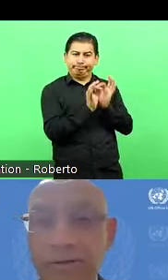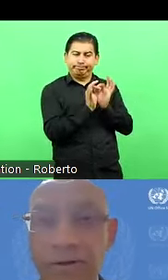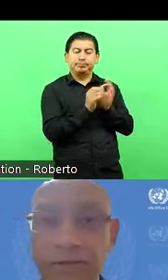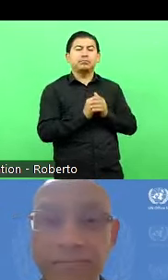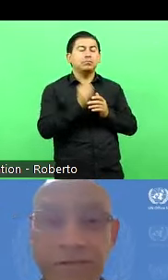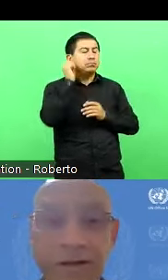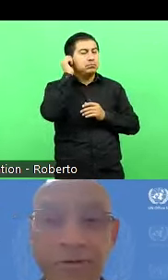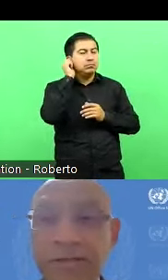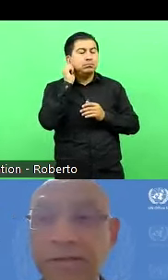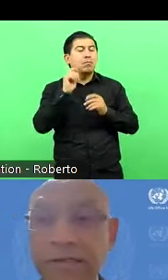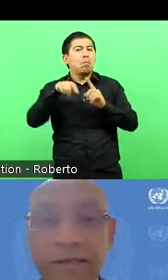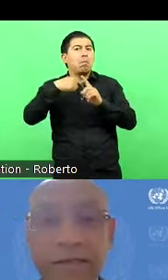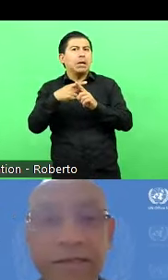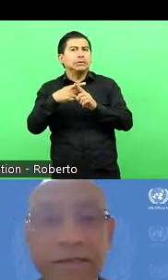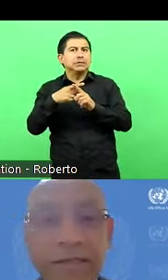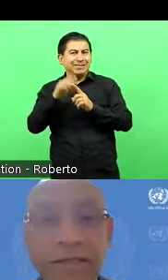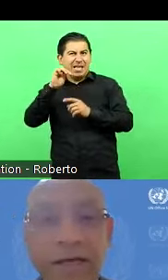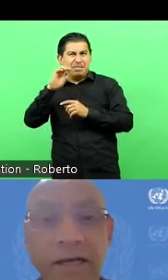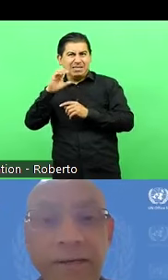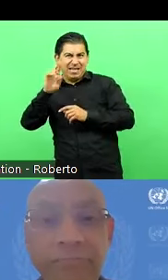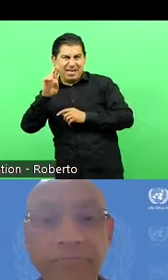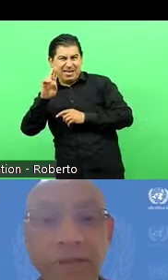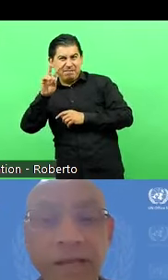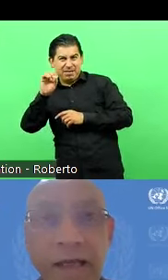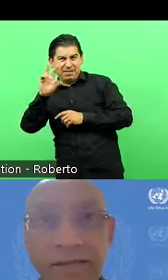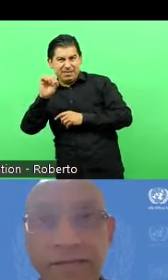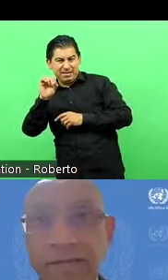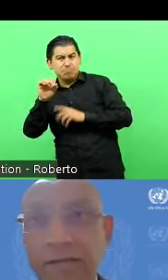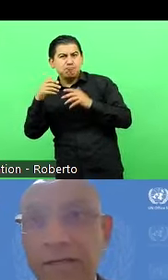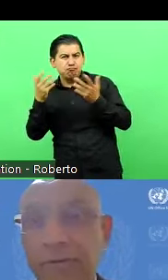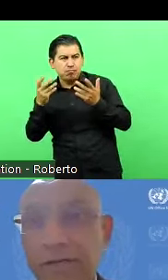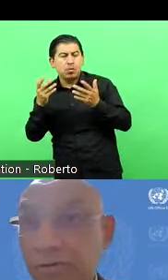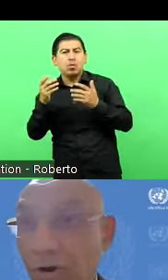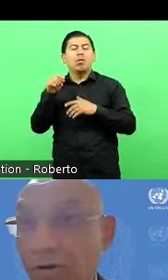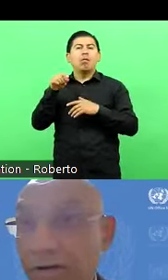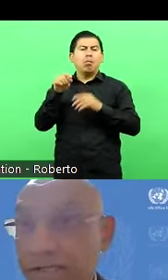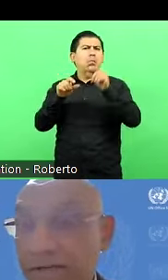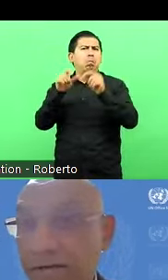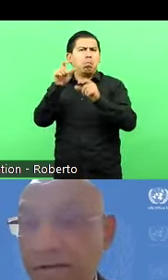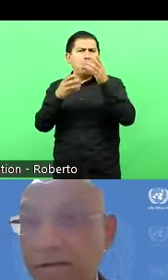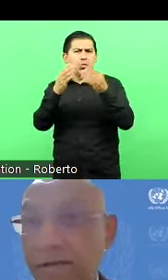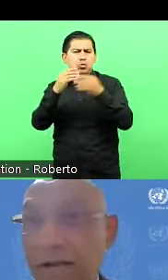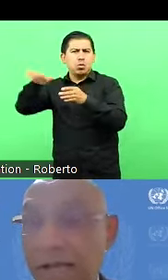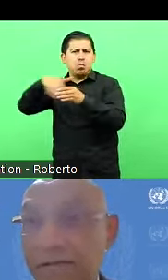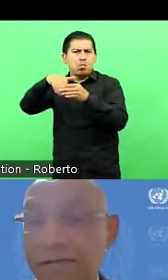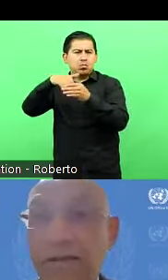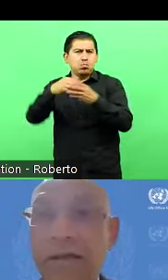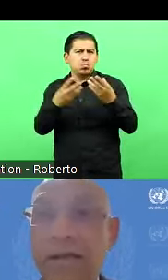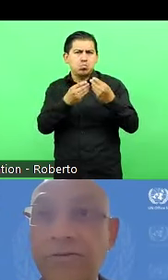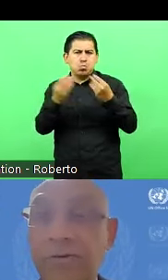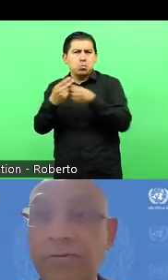members of the MCR 2030. It has very strong regional